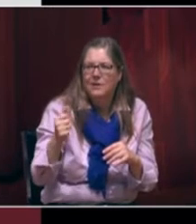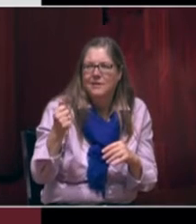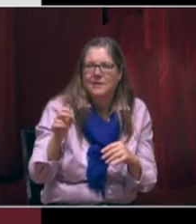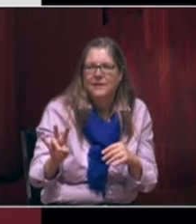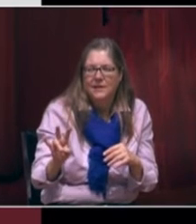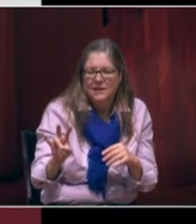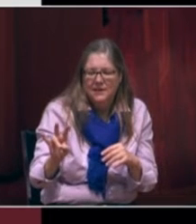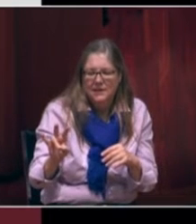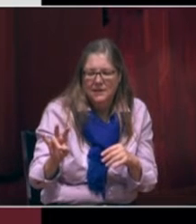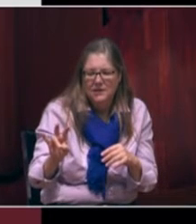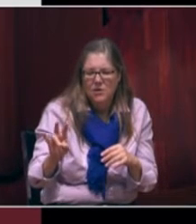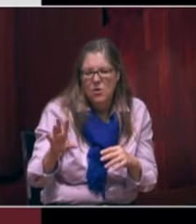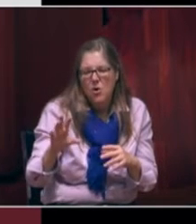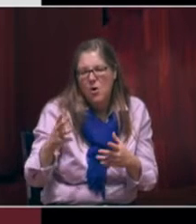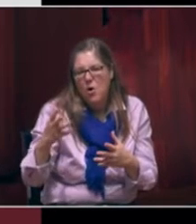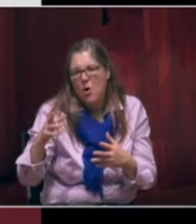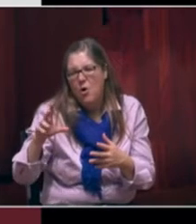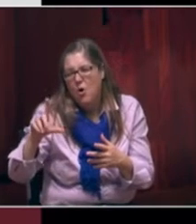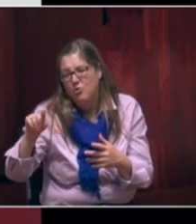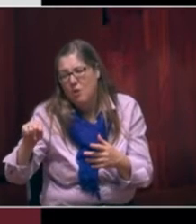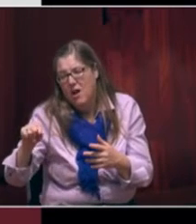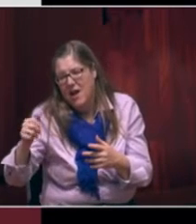beginning of October